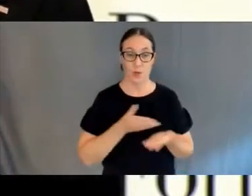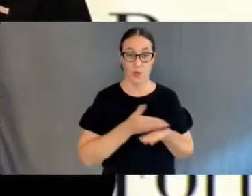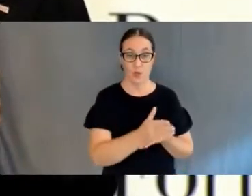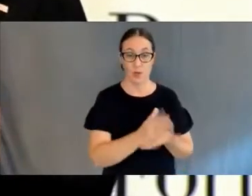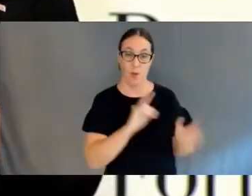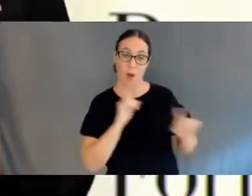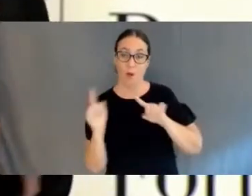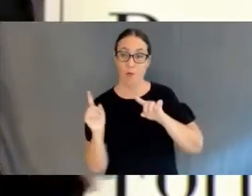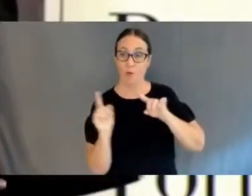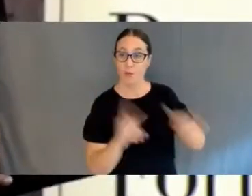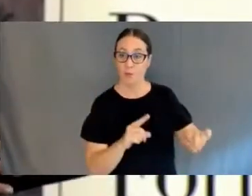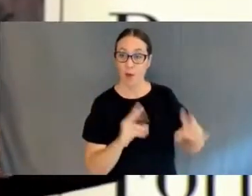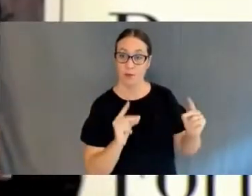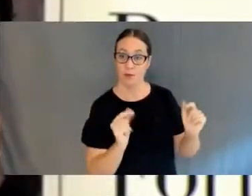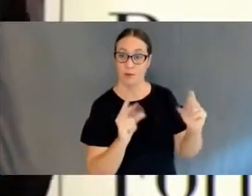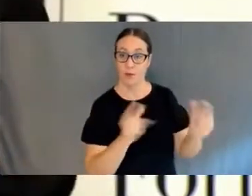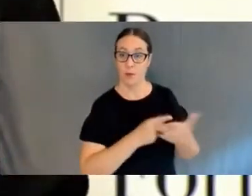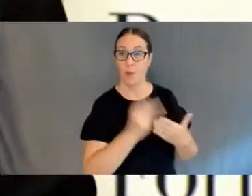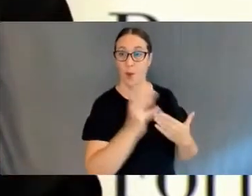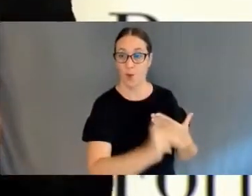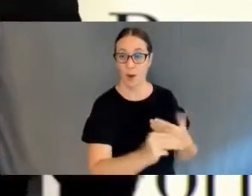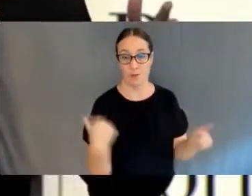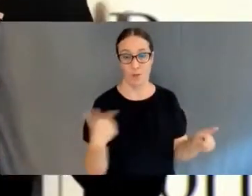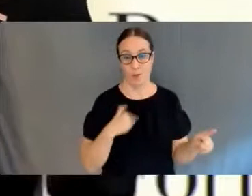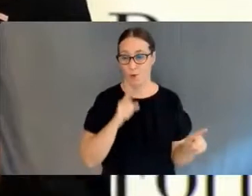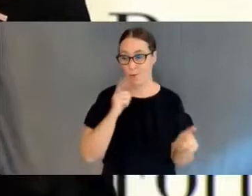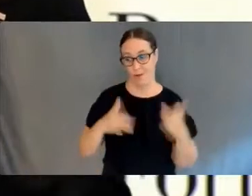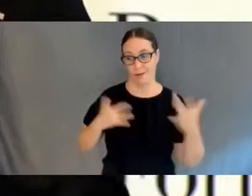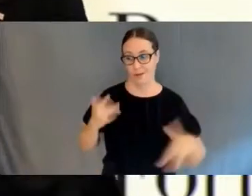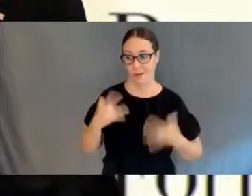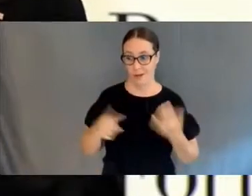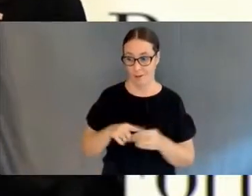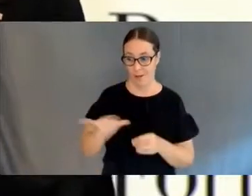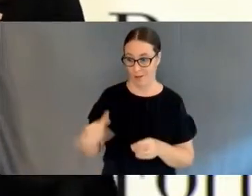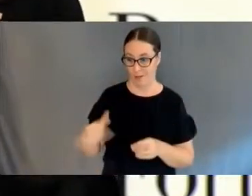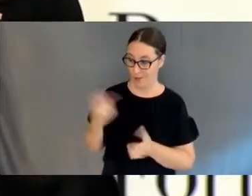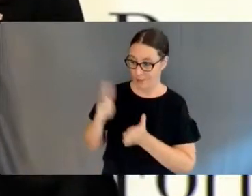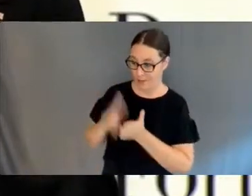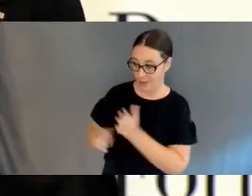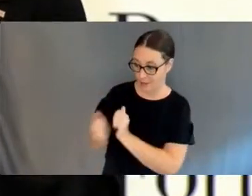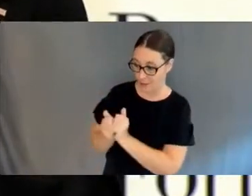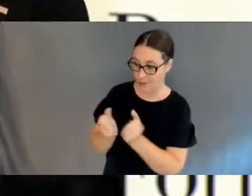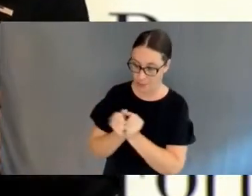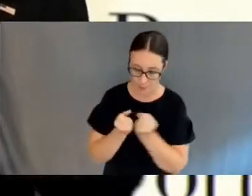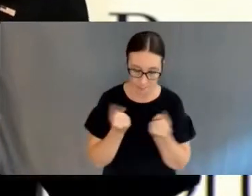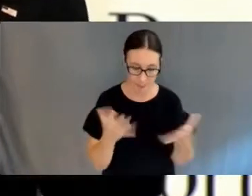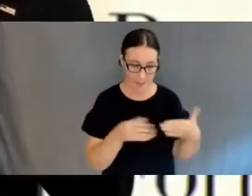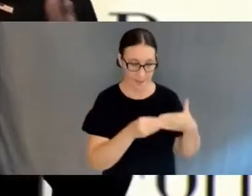response program. And we were very excited about that. The Secretary and I did that together with so many of the leaders who are here.